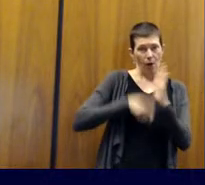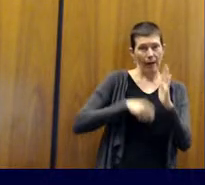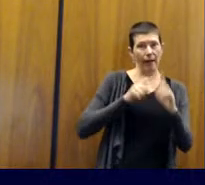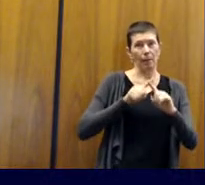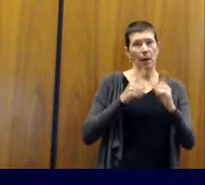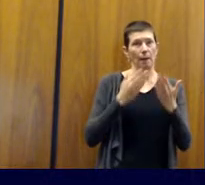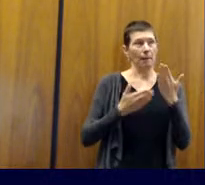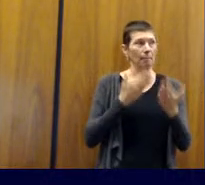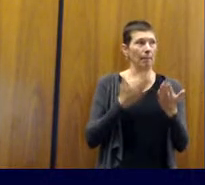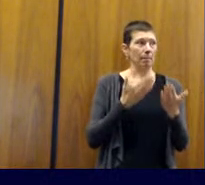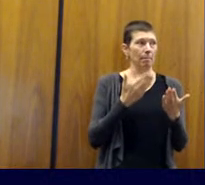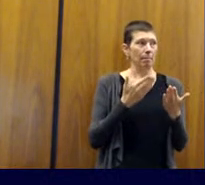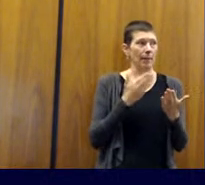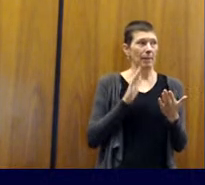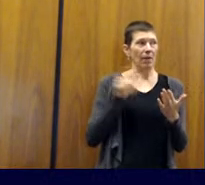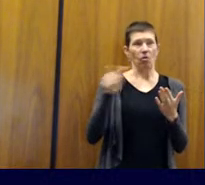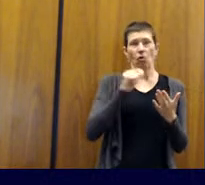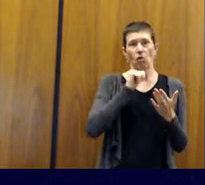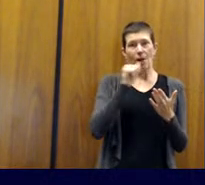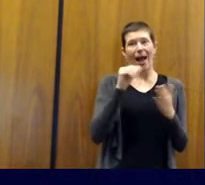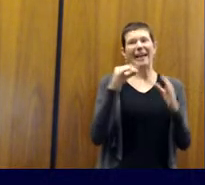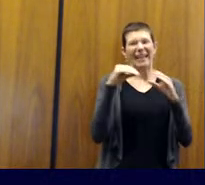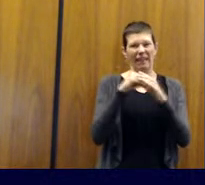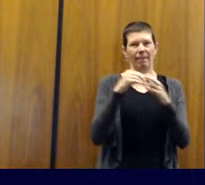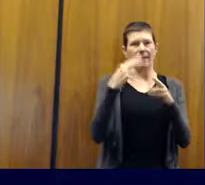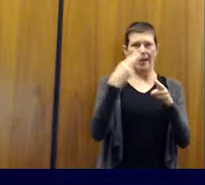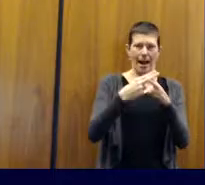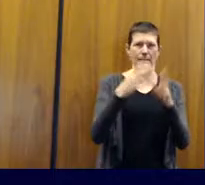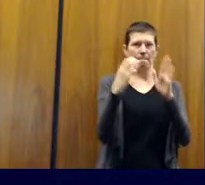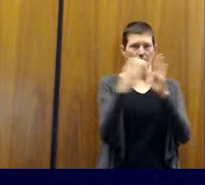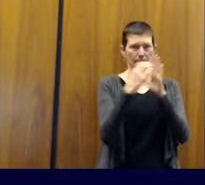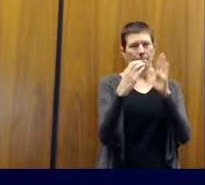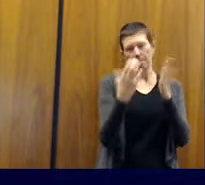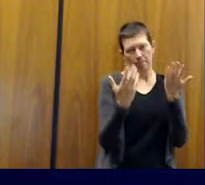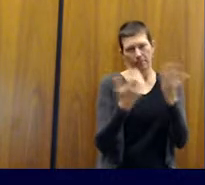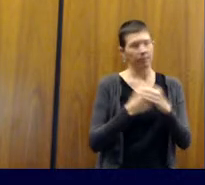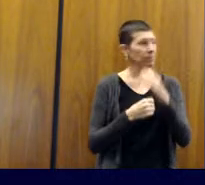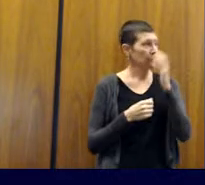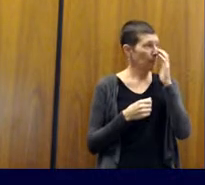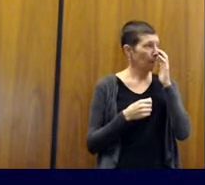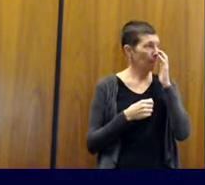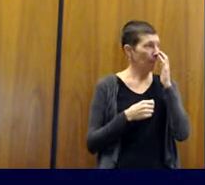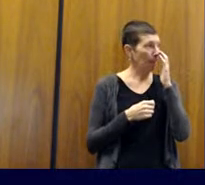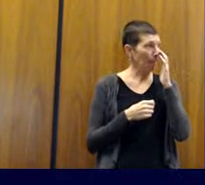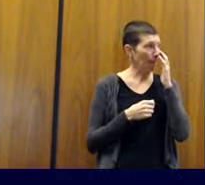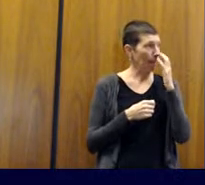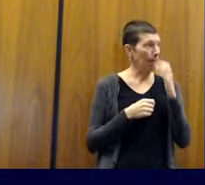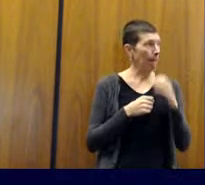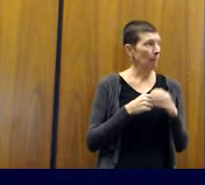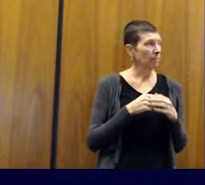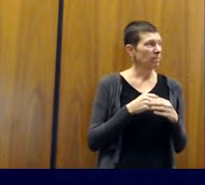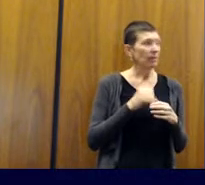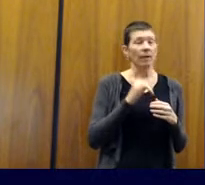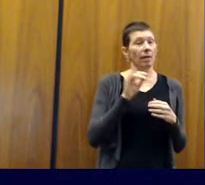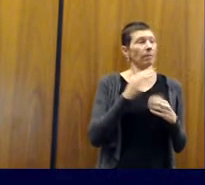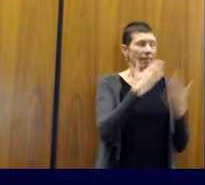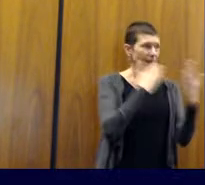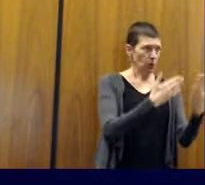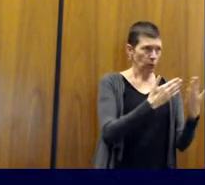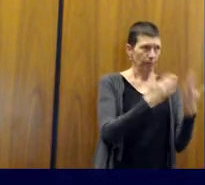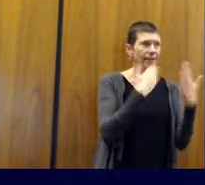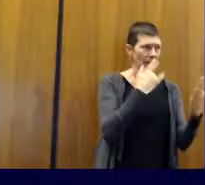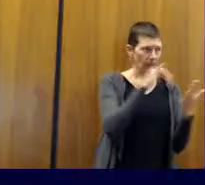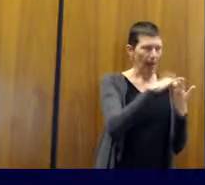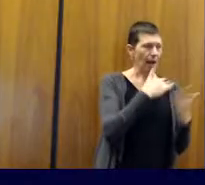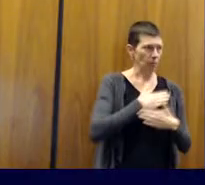maybe they're not in the preamble of it. Well, and if that's, just as a point, thank you for